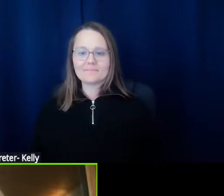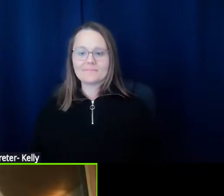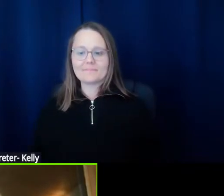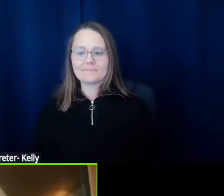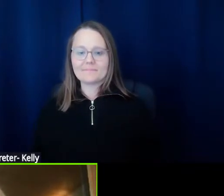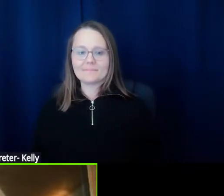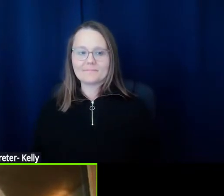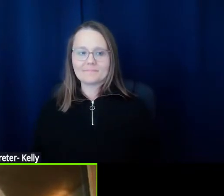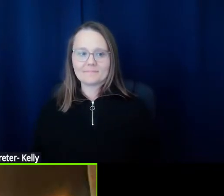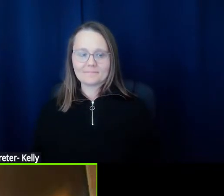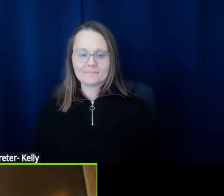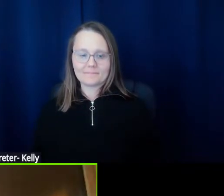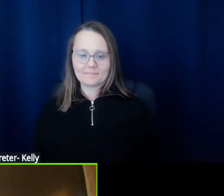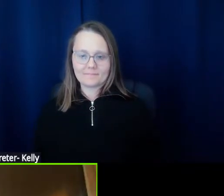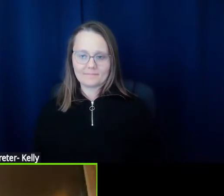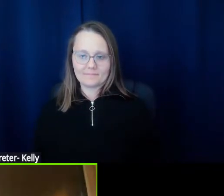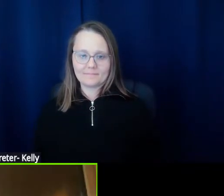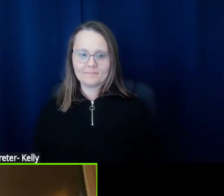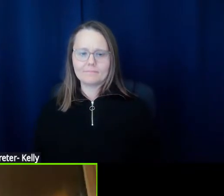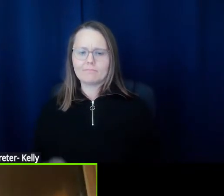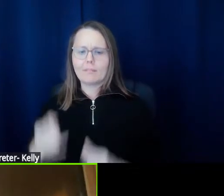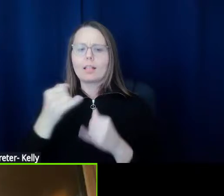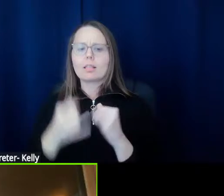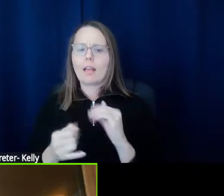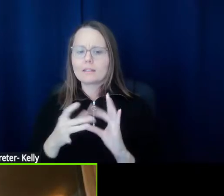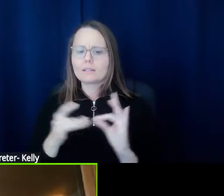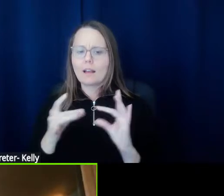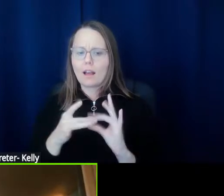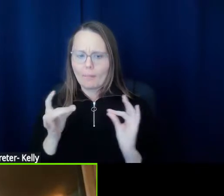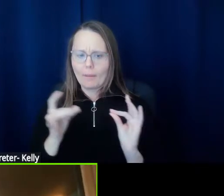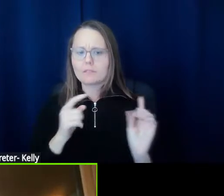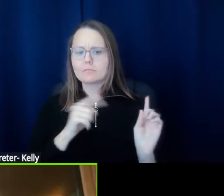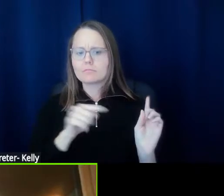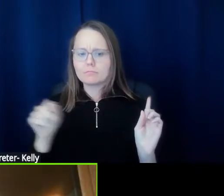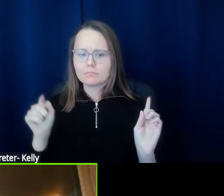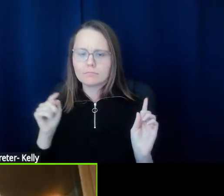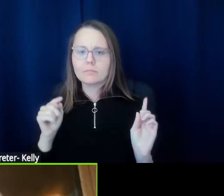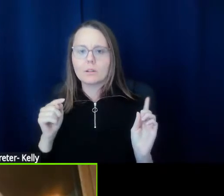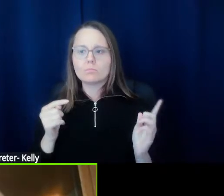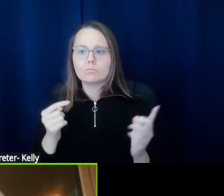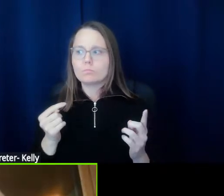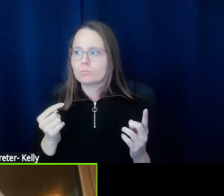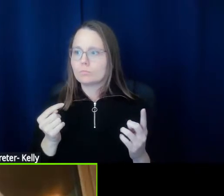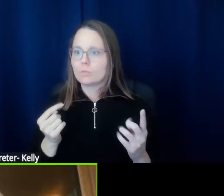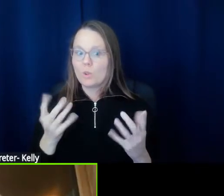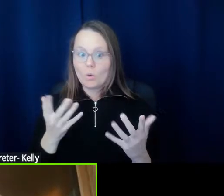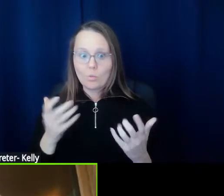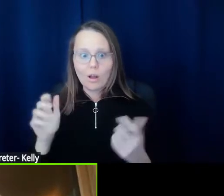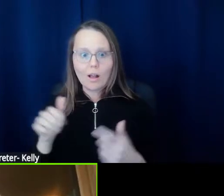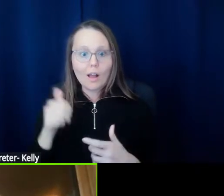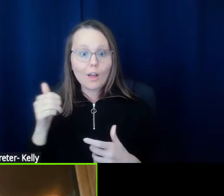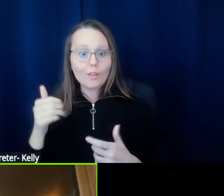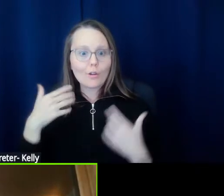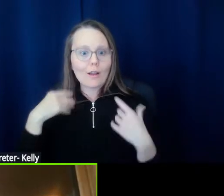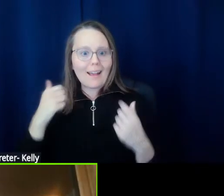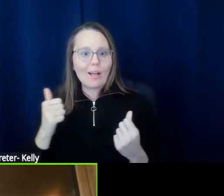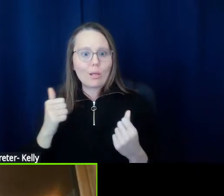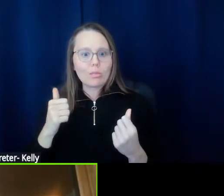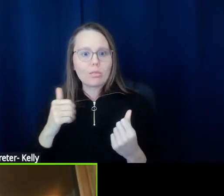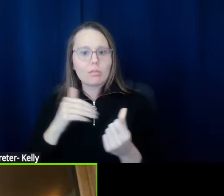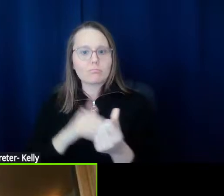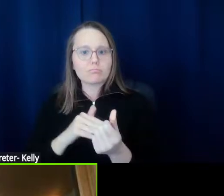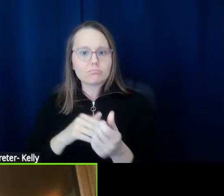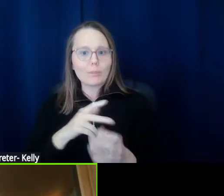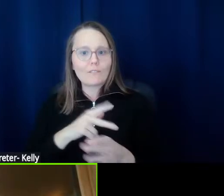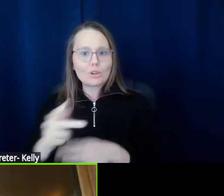But I think the last comments that we heard about what you would like other health professionals to know. So you've all